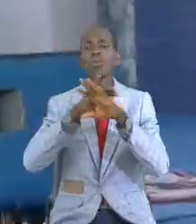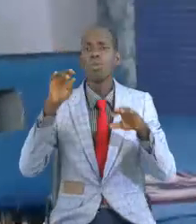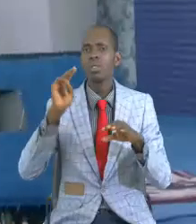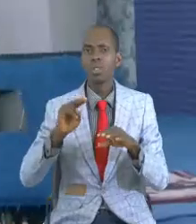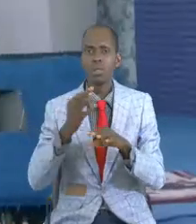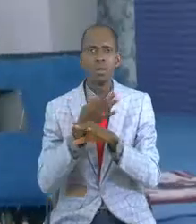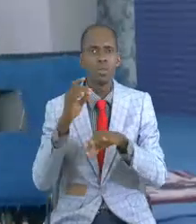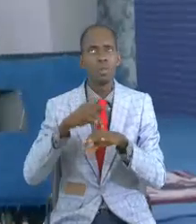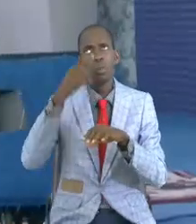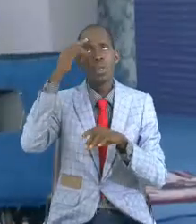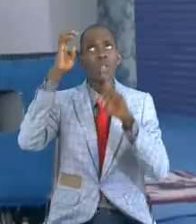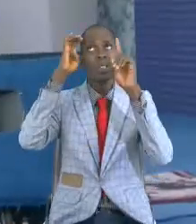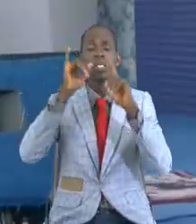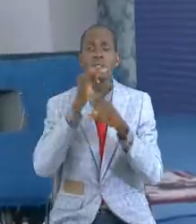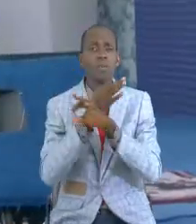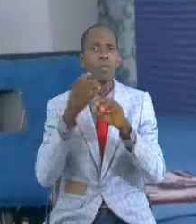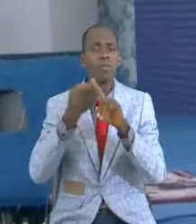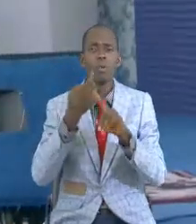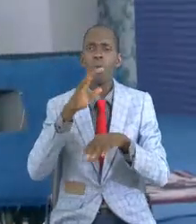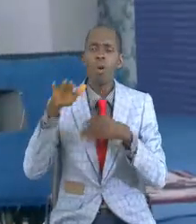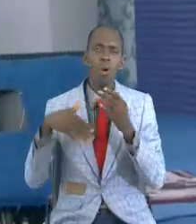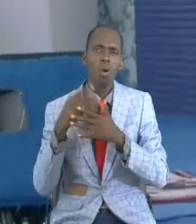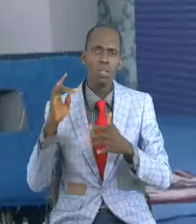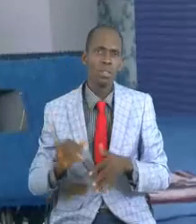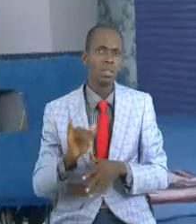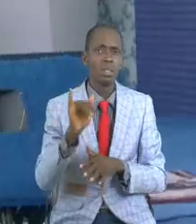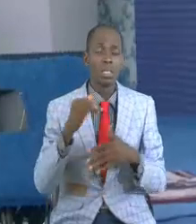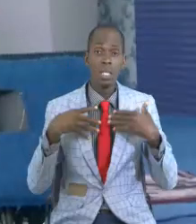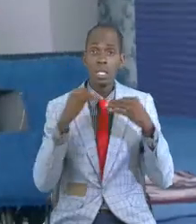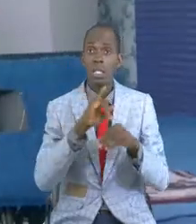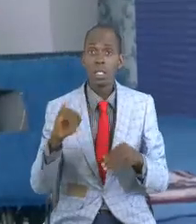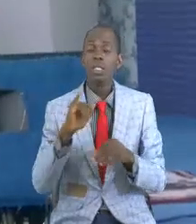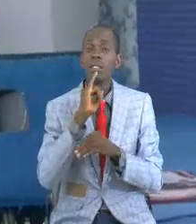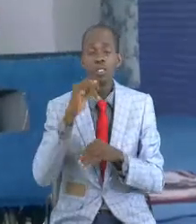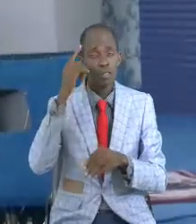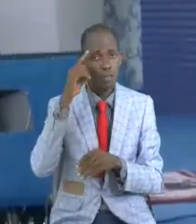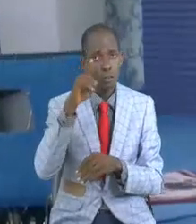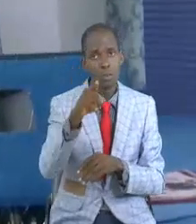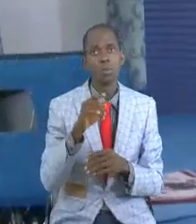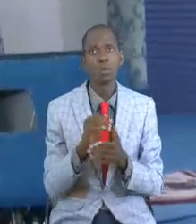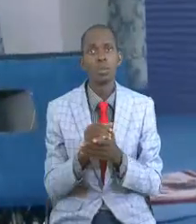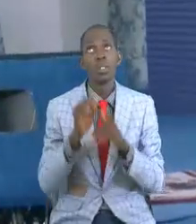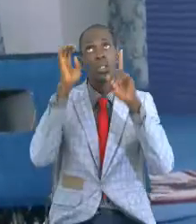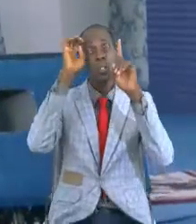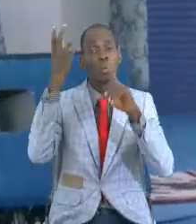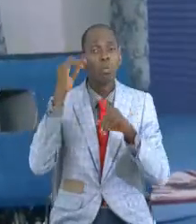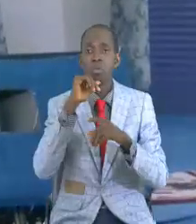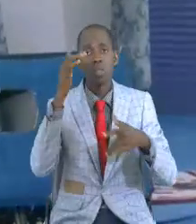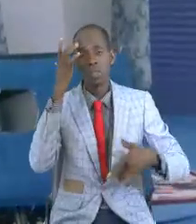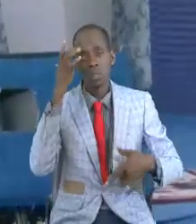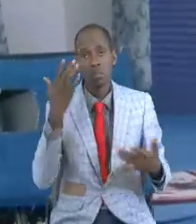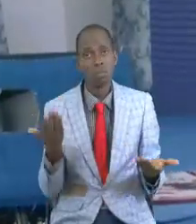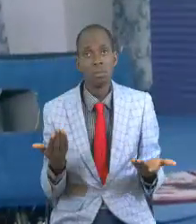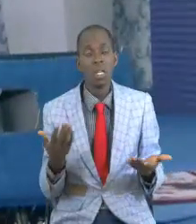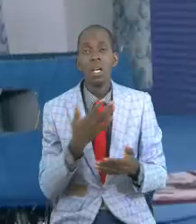been free from all eternity. Healing, he obtained that for you. He wasn't sick. And so he's